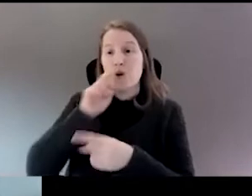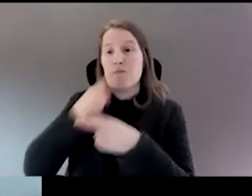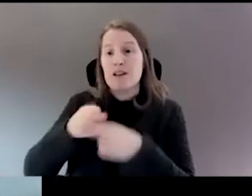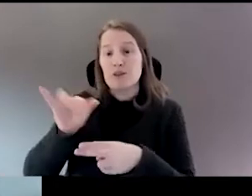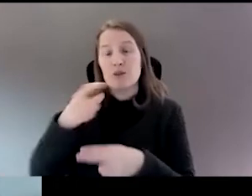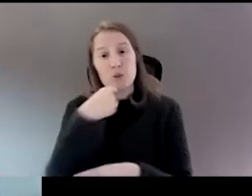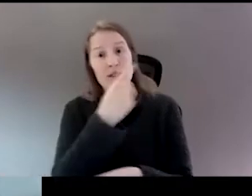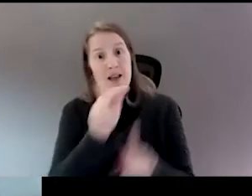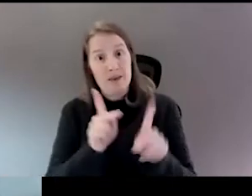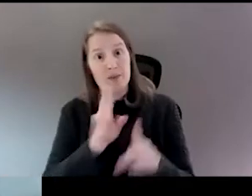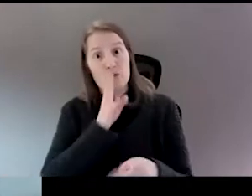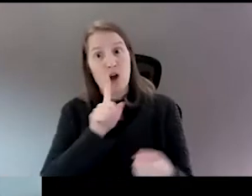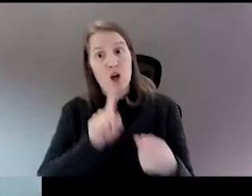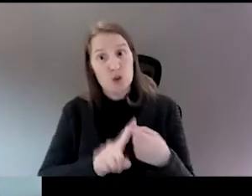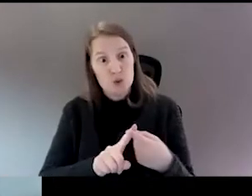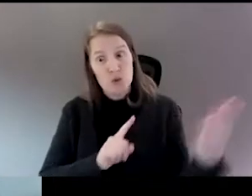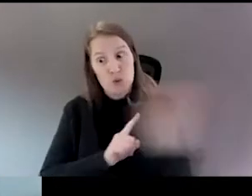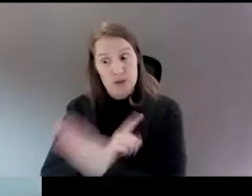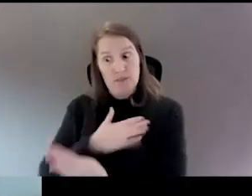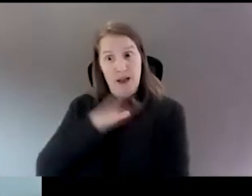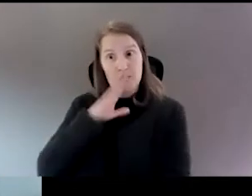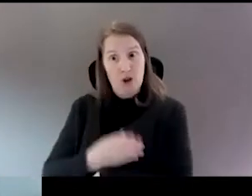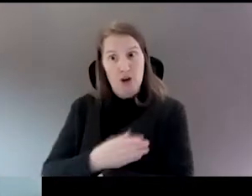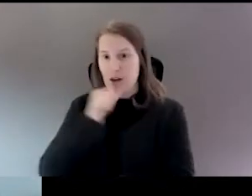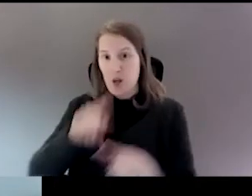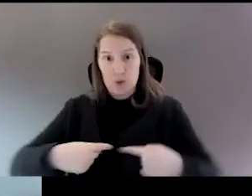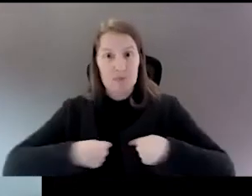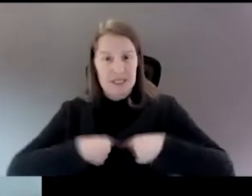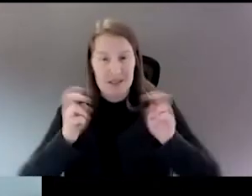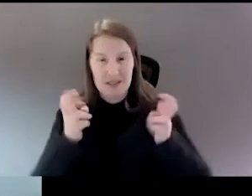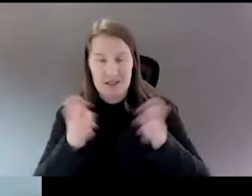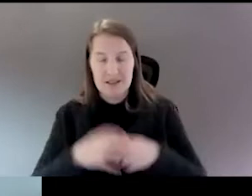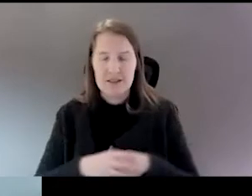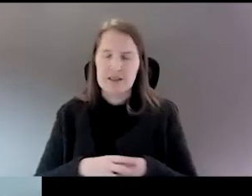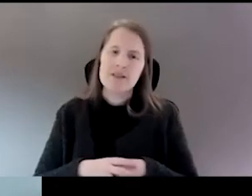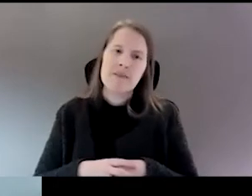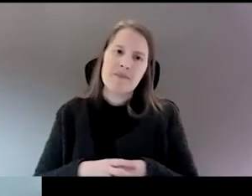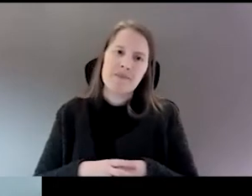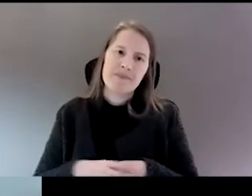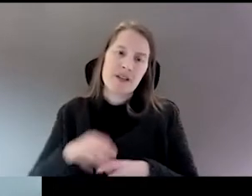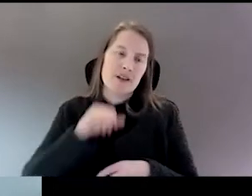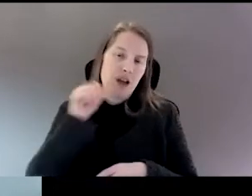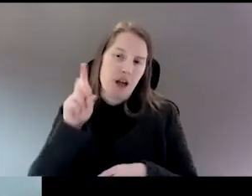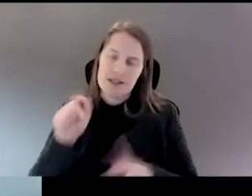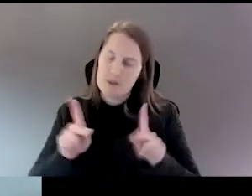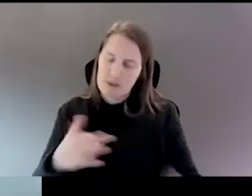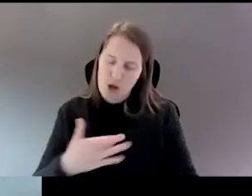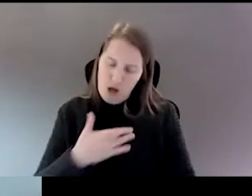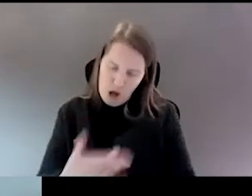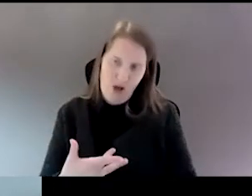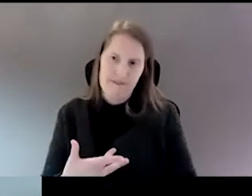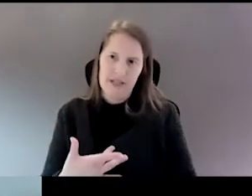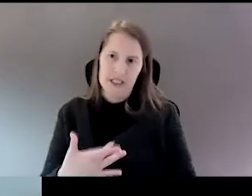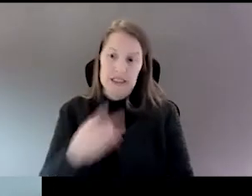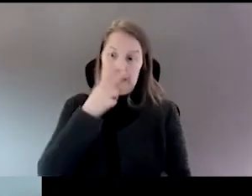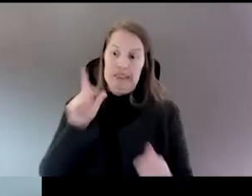to her daughter and not to her, which I think non-disabled people often have a tendency to do when they see disabled people